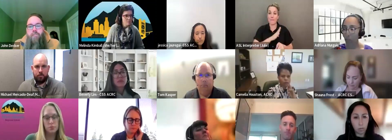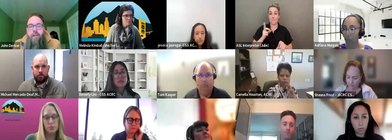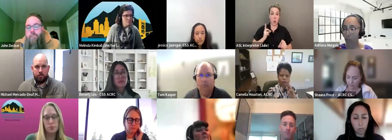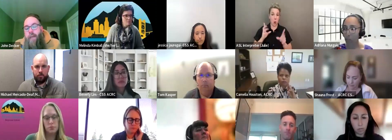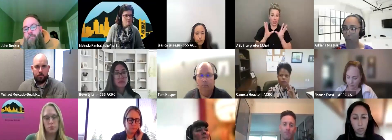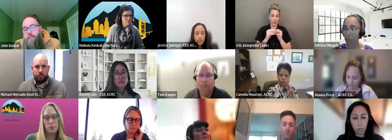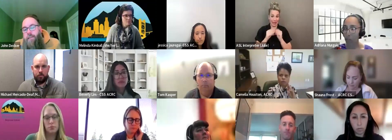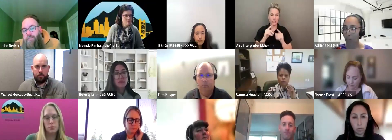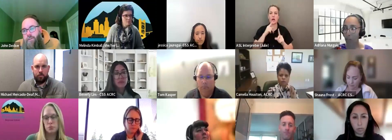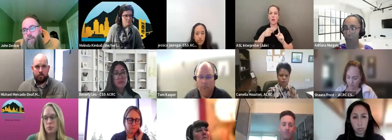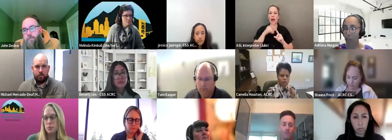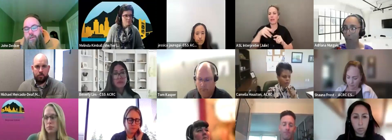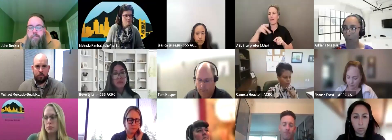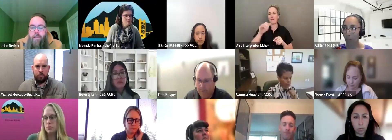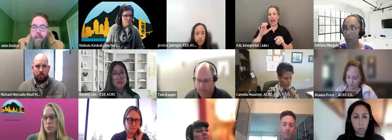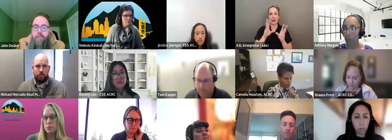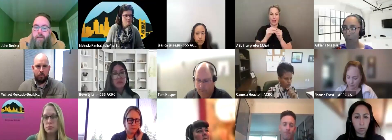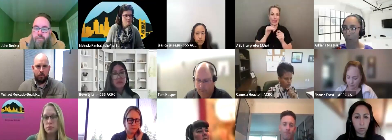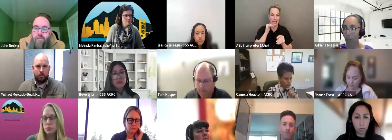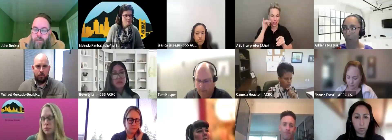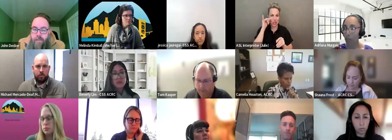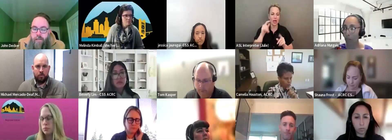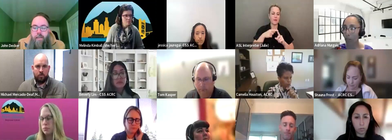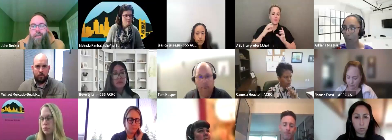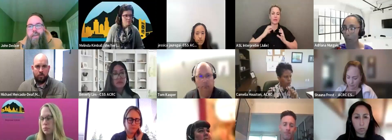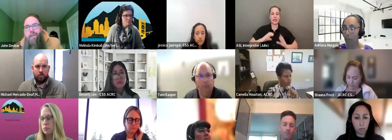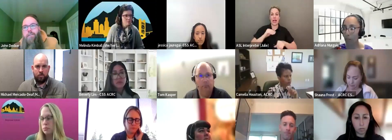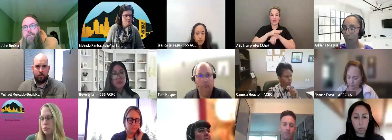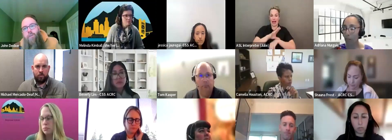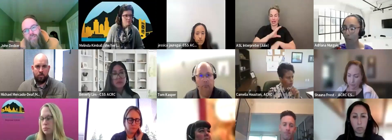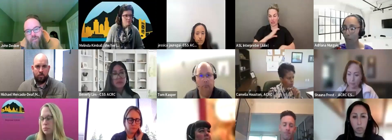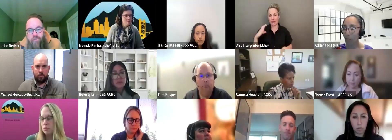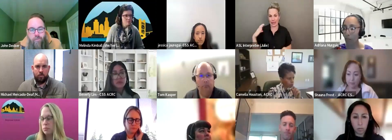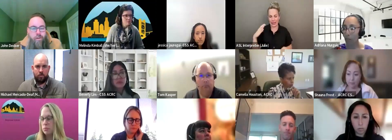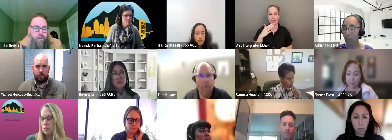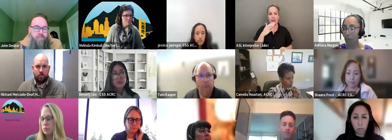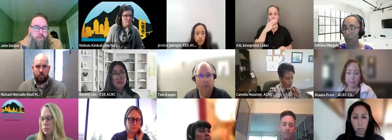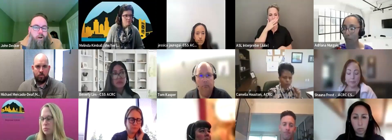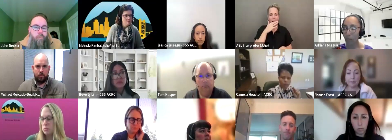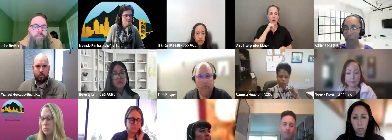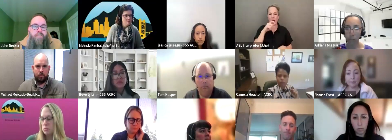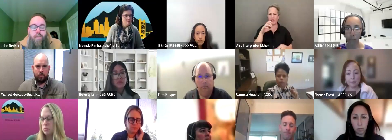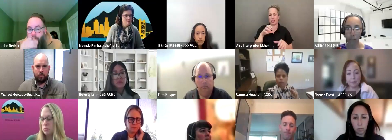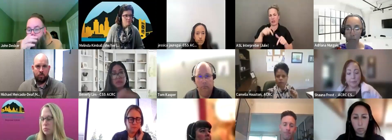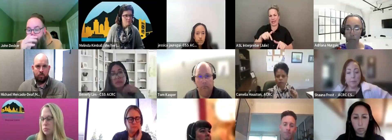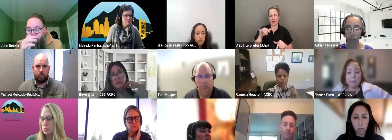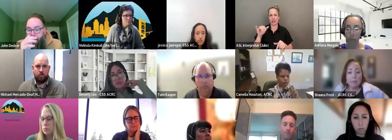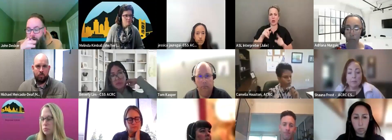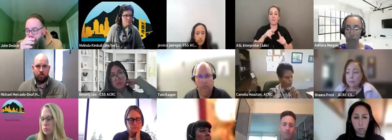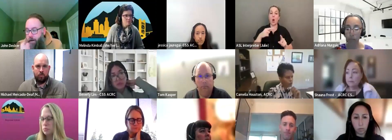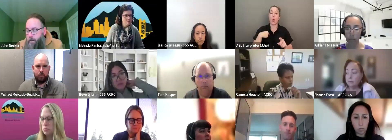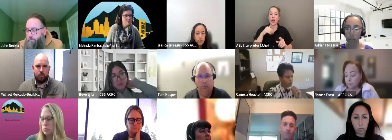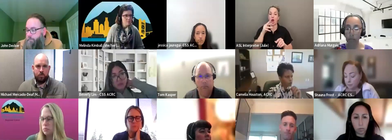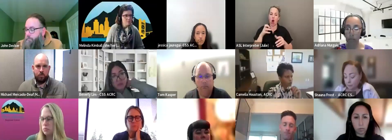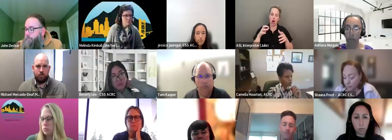meetings, we talked about it at the PAC meeting yesterday. We talked at the Client Advisory Committee, and we don't necessarily have to do it in here as well. But once again, we are